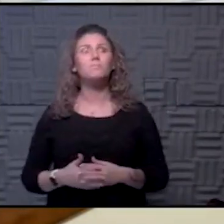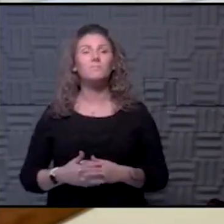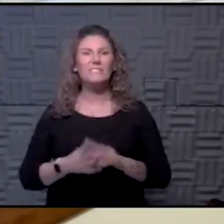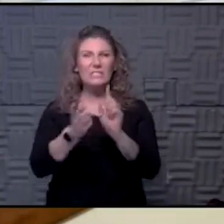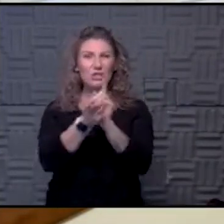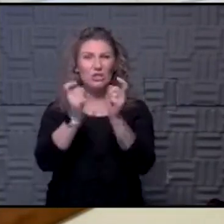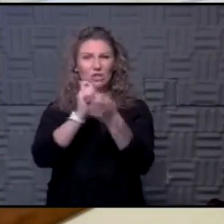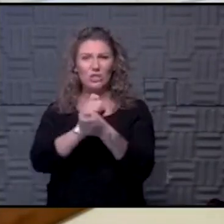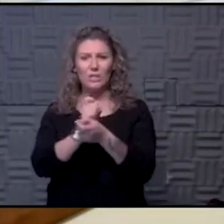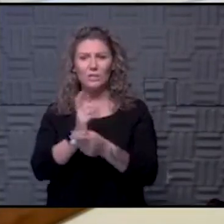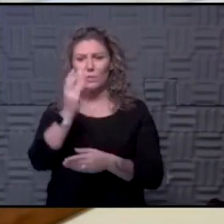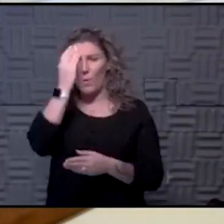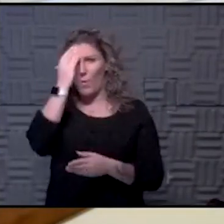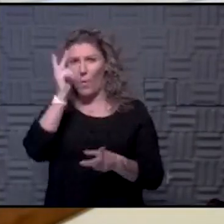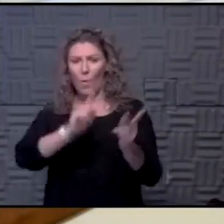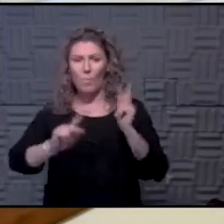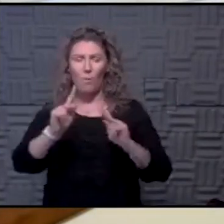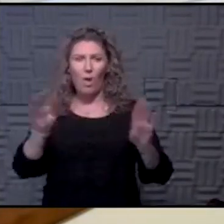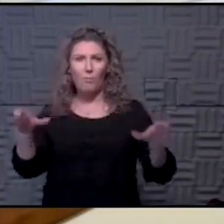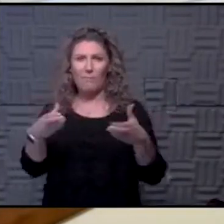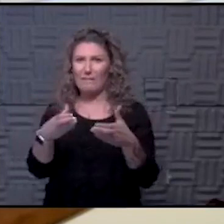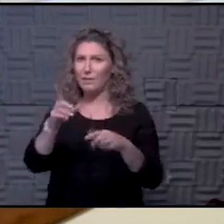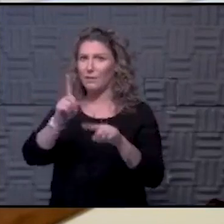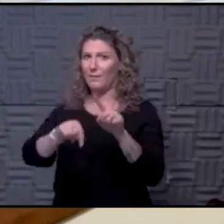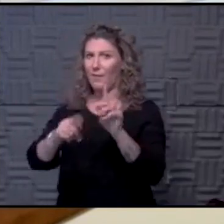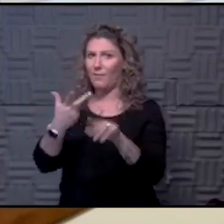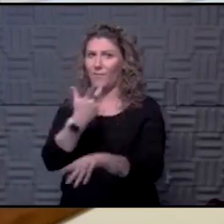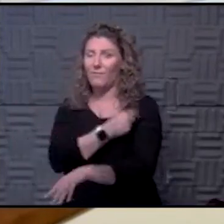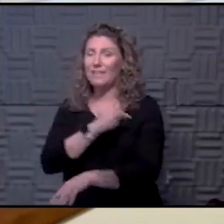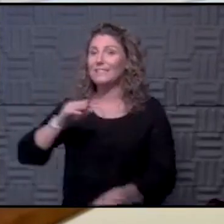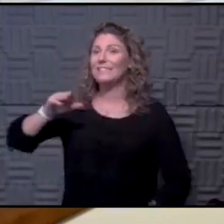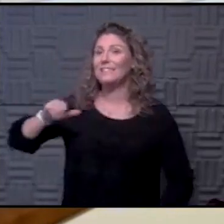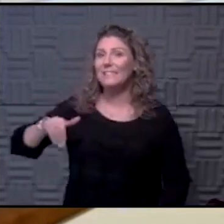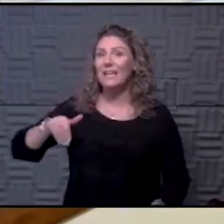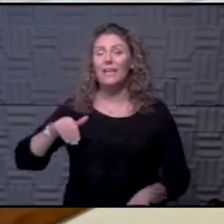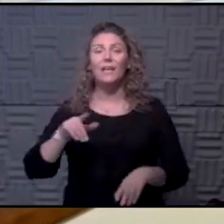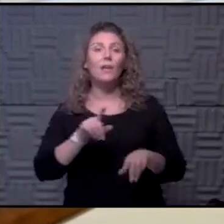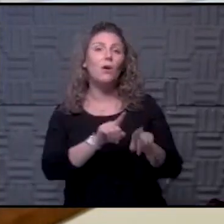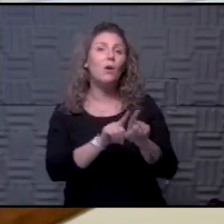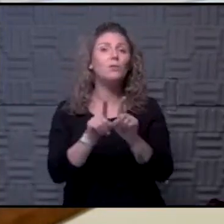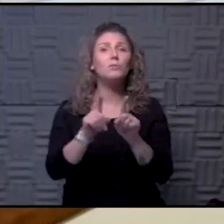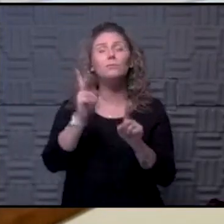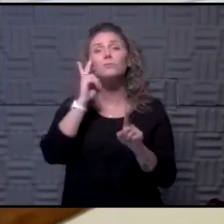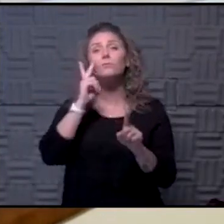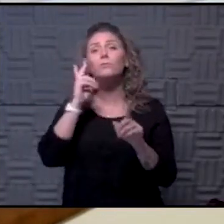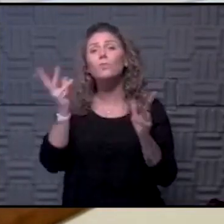changing. We know that population can't be vaccinated at this point in time. And we're also seeing some